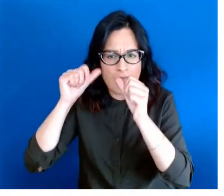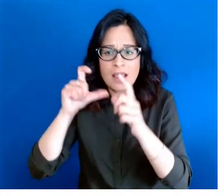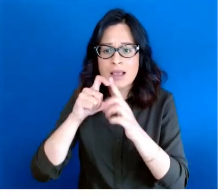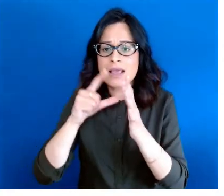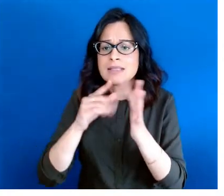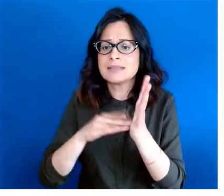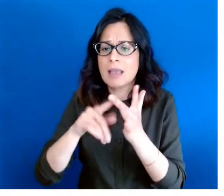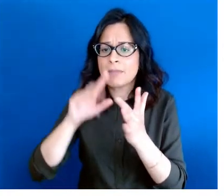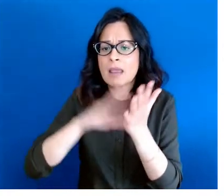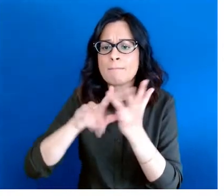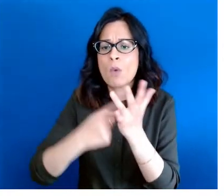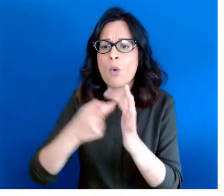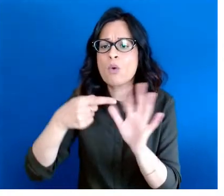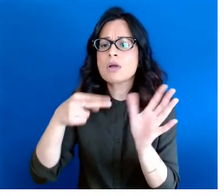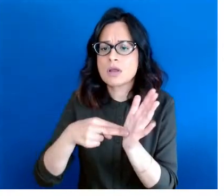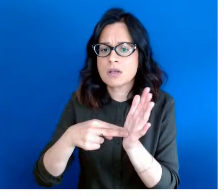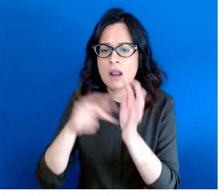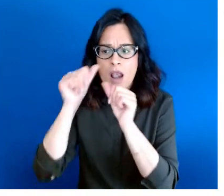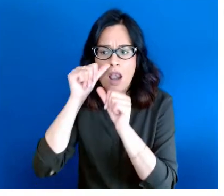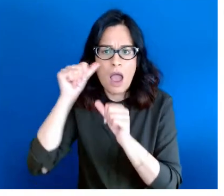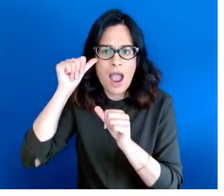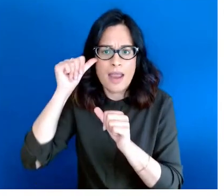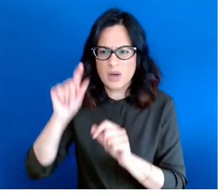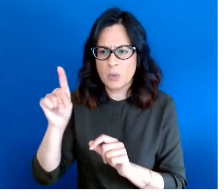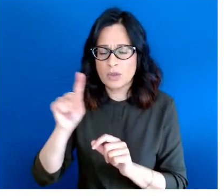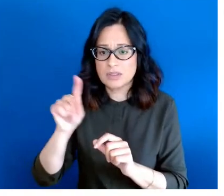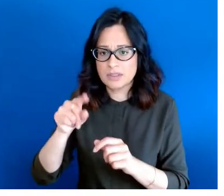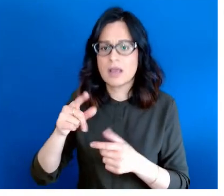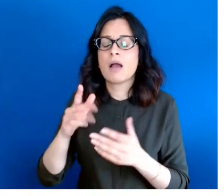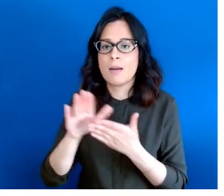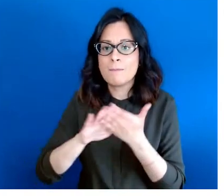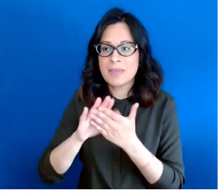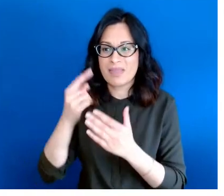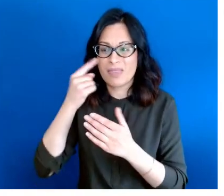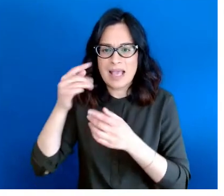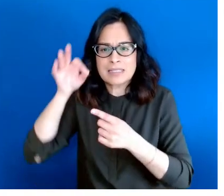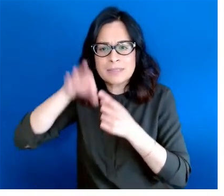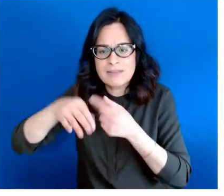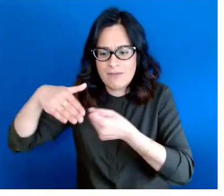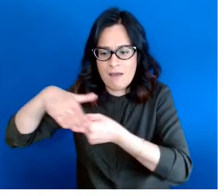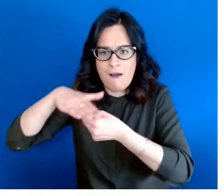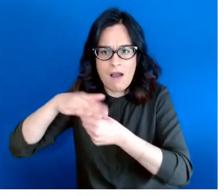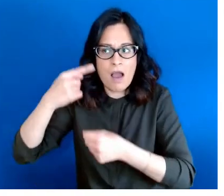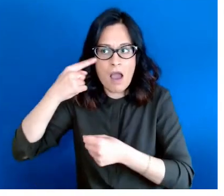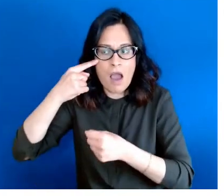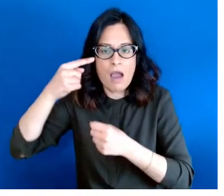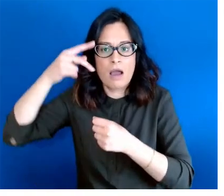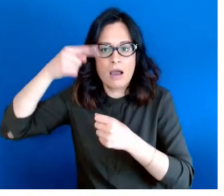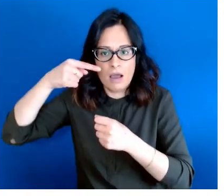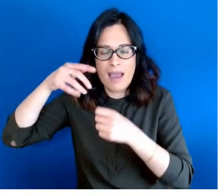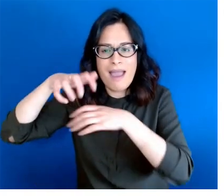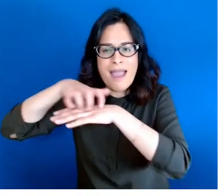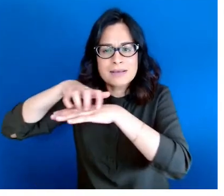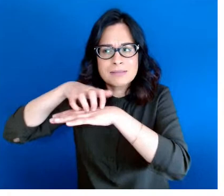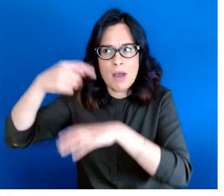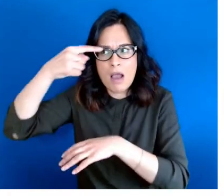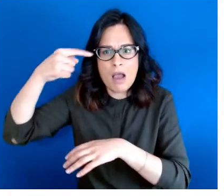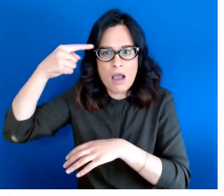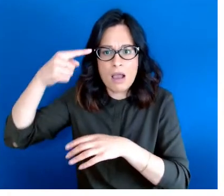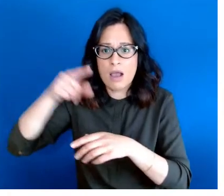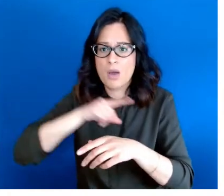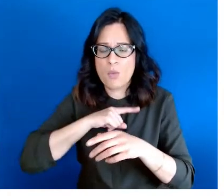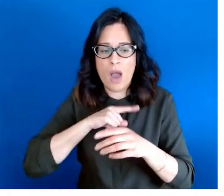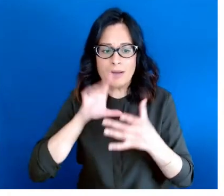So this is basically a form of localized eczema on the eyelids in people with allergic